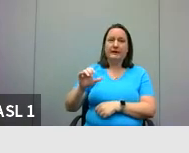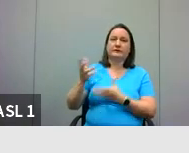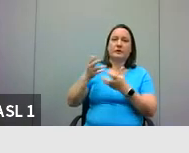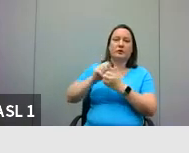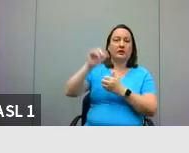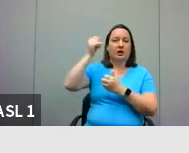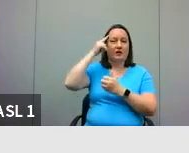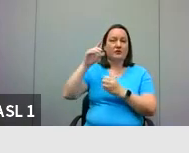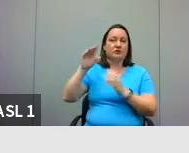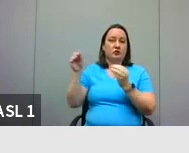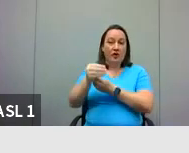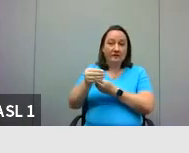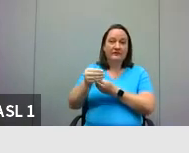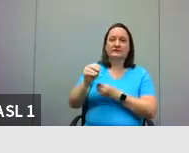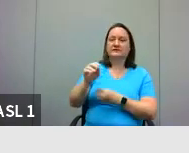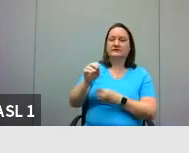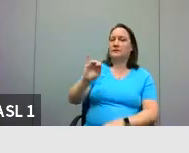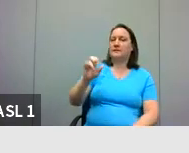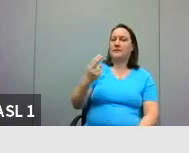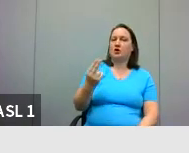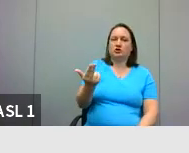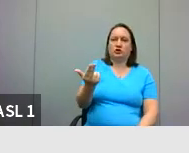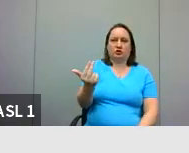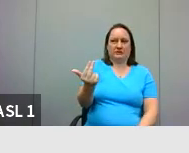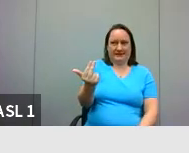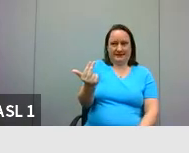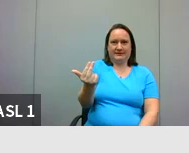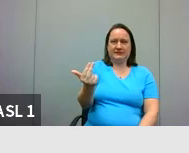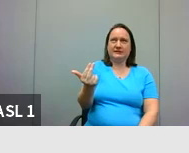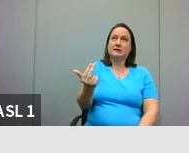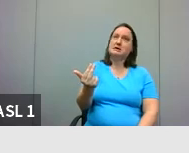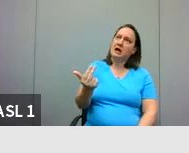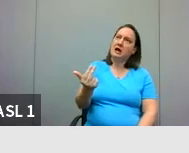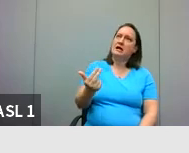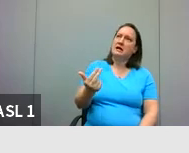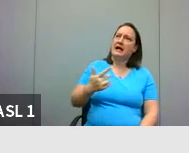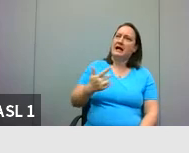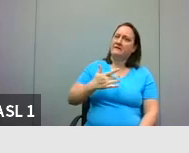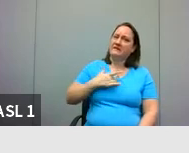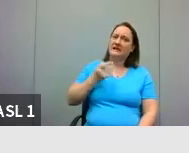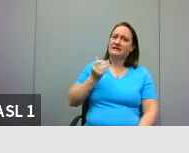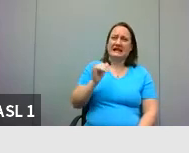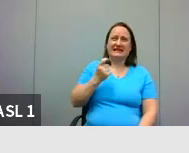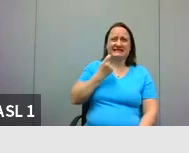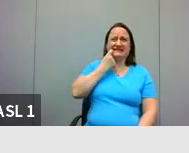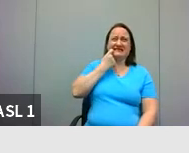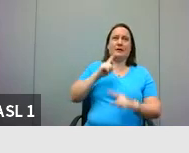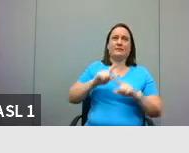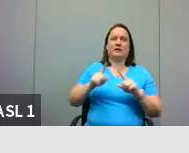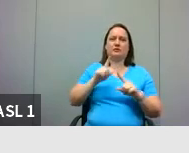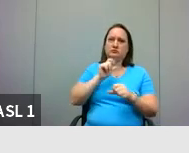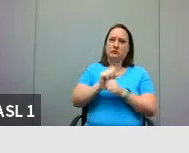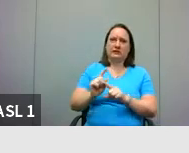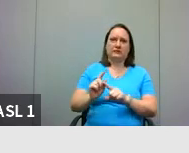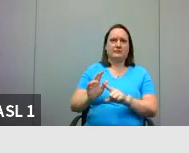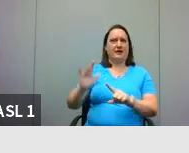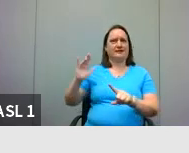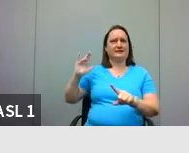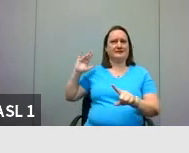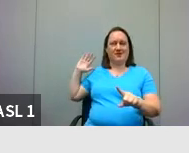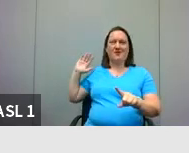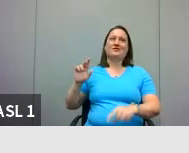13th. In some ways, that seems like yesterday, yet it's months ago. And Daniel's smiling.